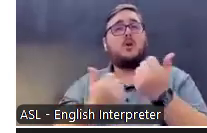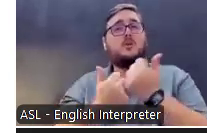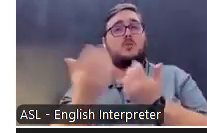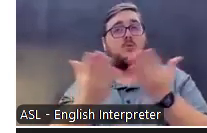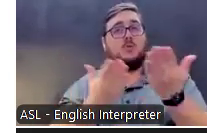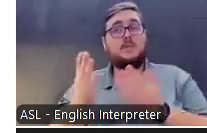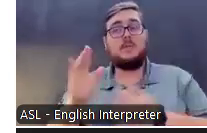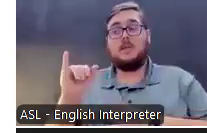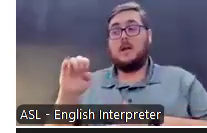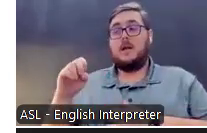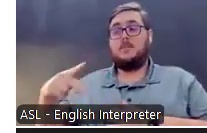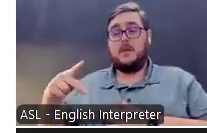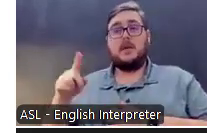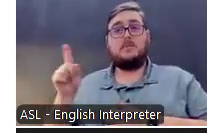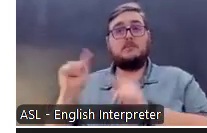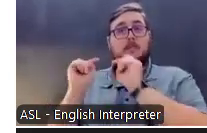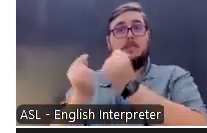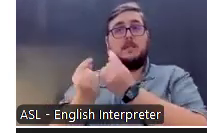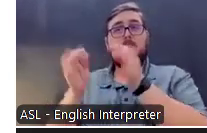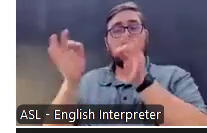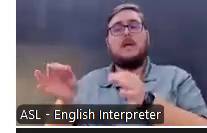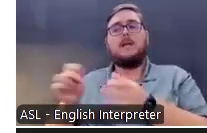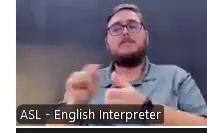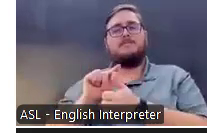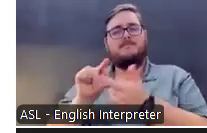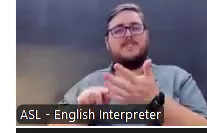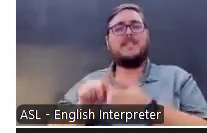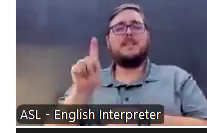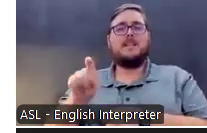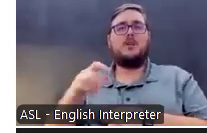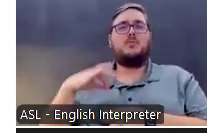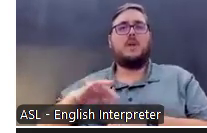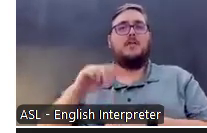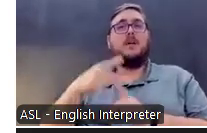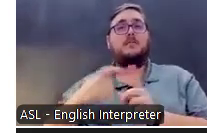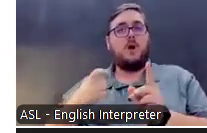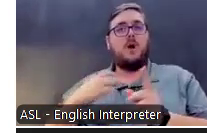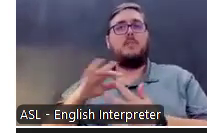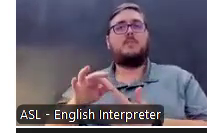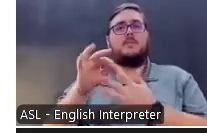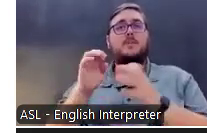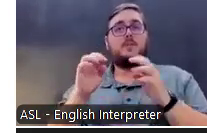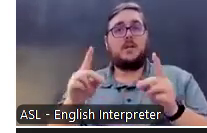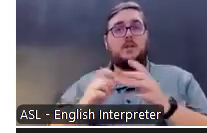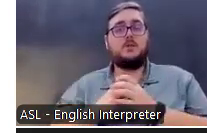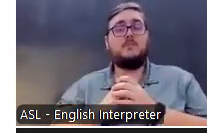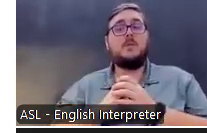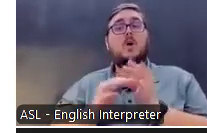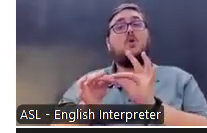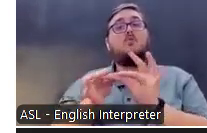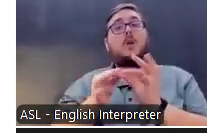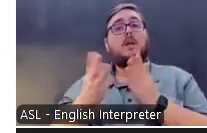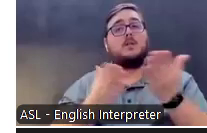with an IEP needs to benefit from special education. Related services can include speech